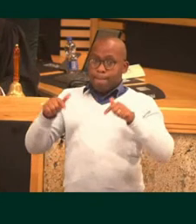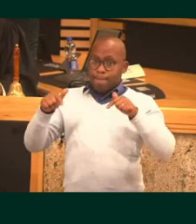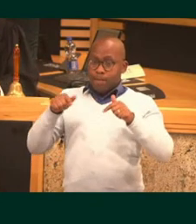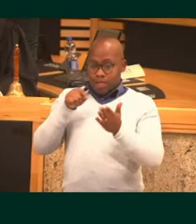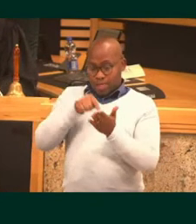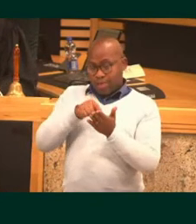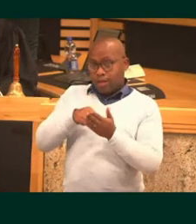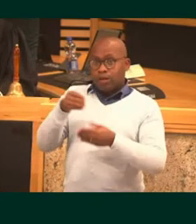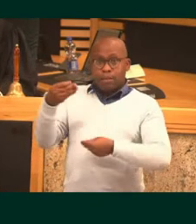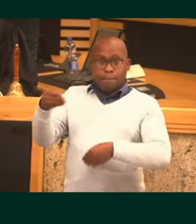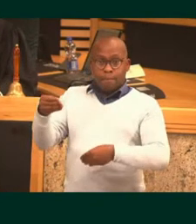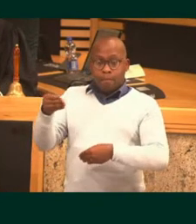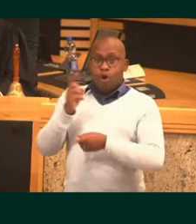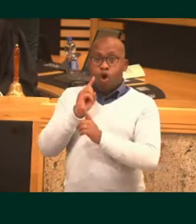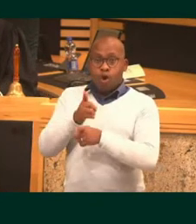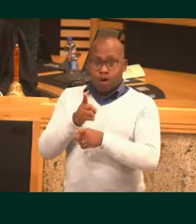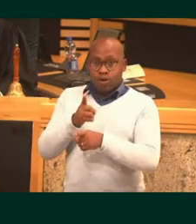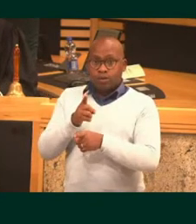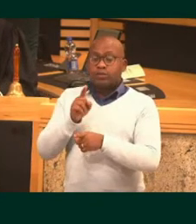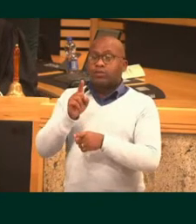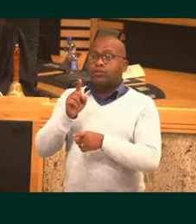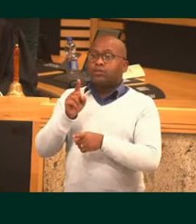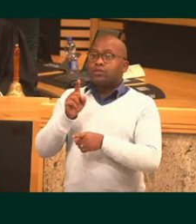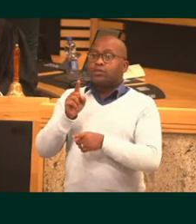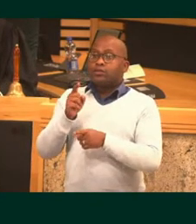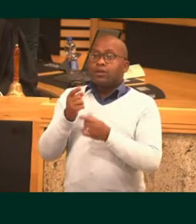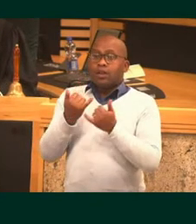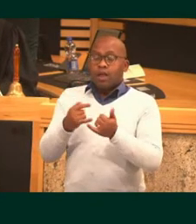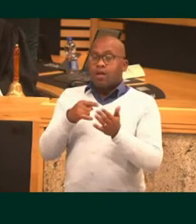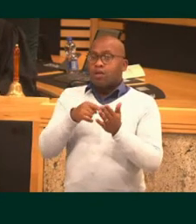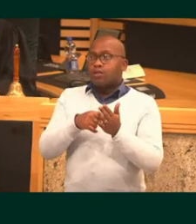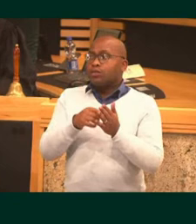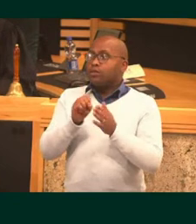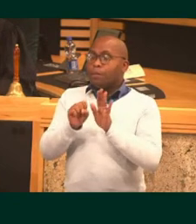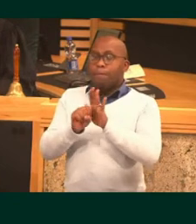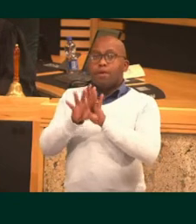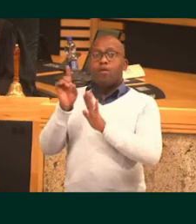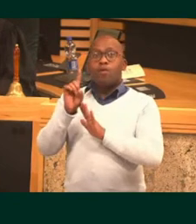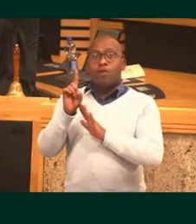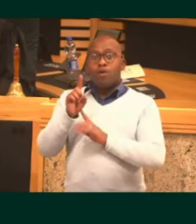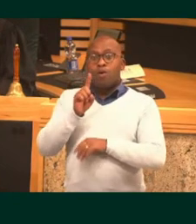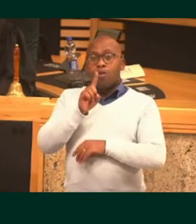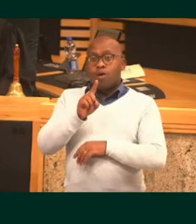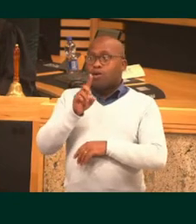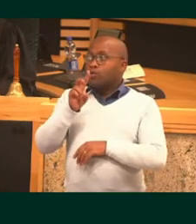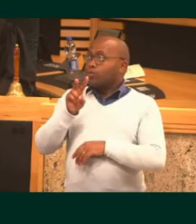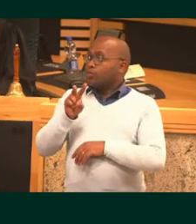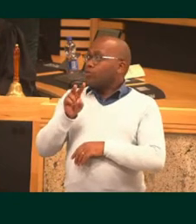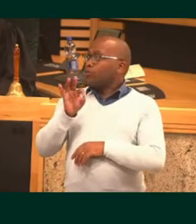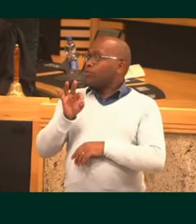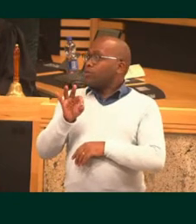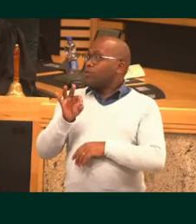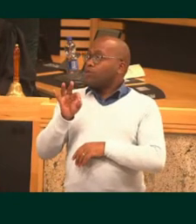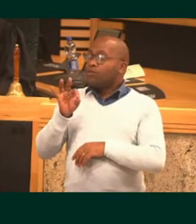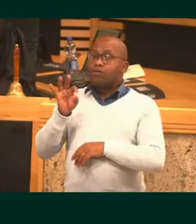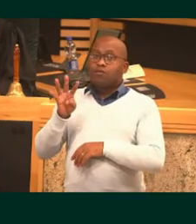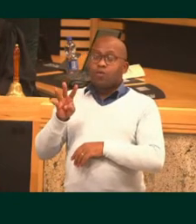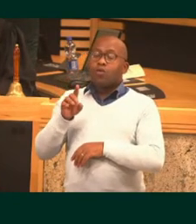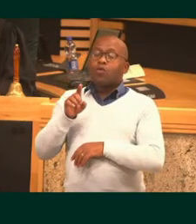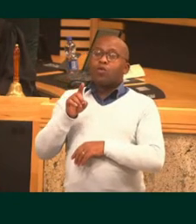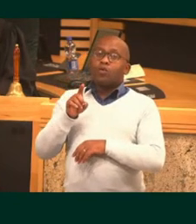October 2023 to now appear as follows 1 2 3 4 draft